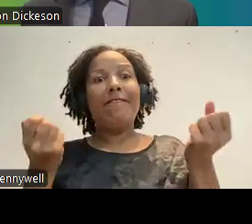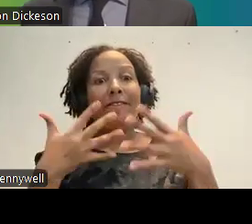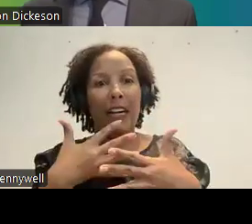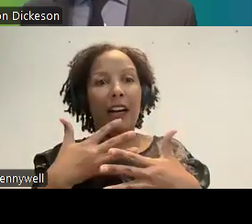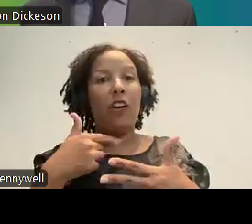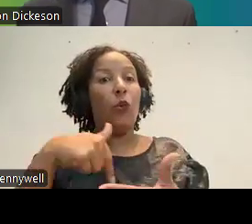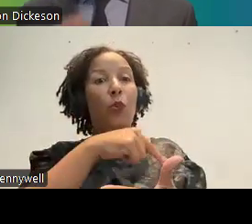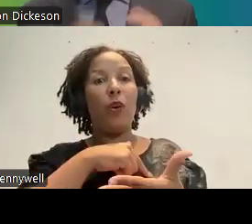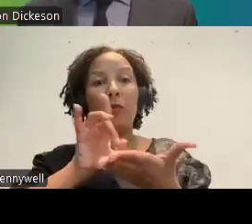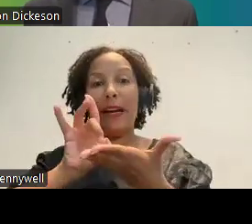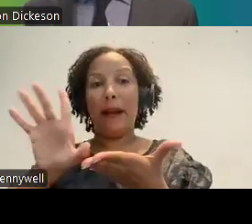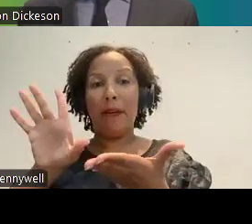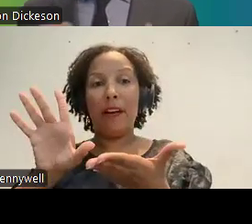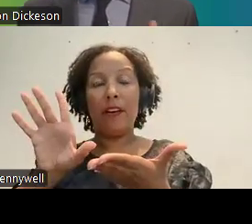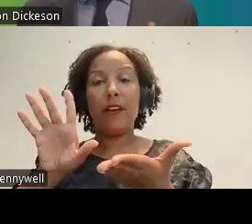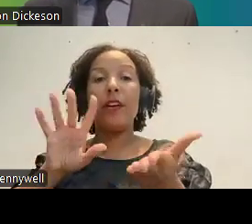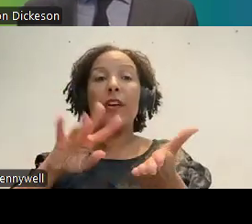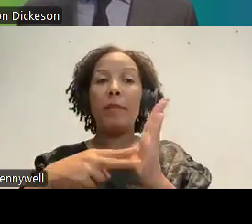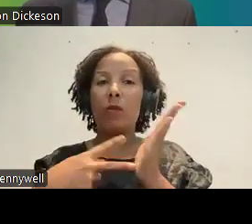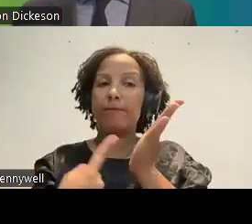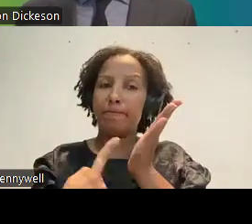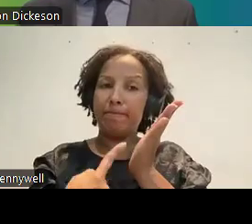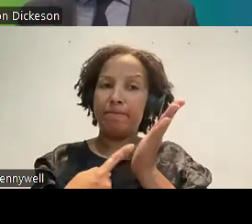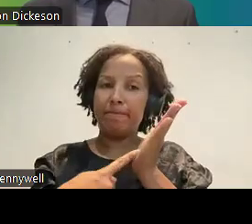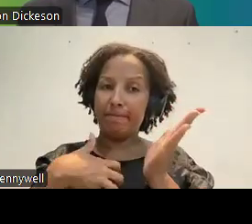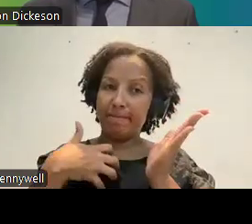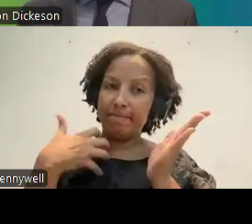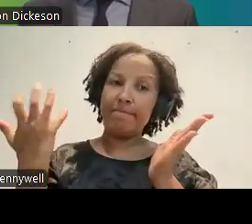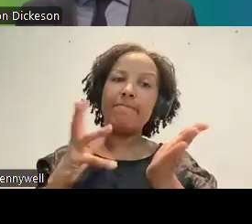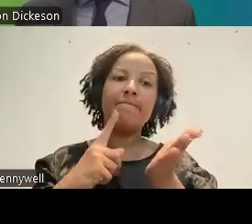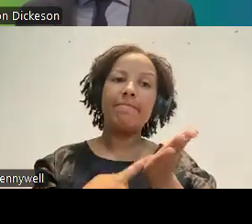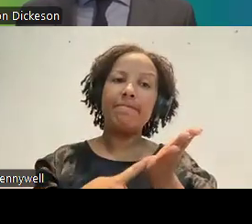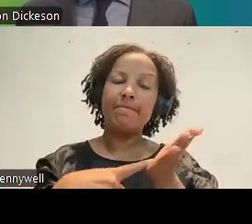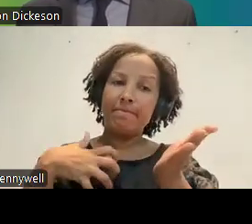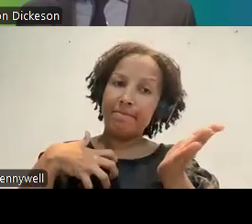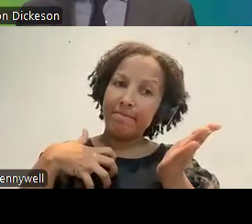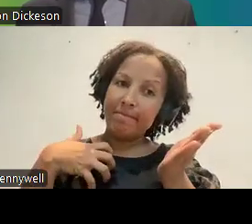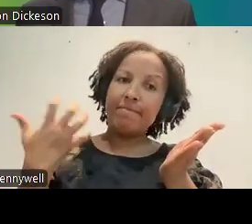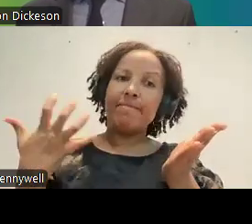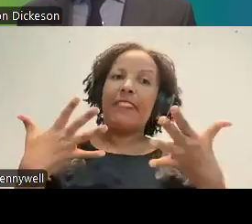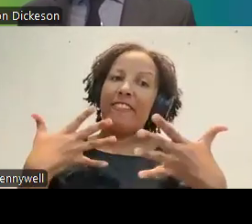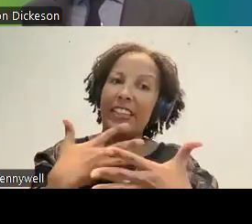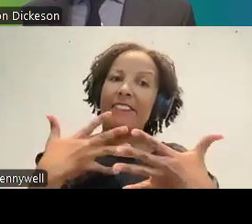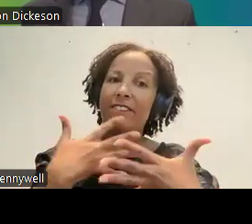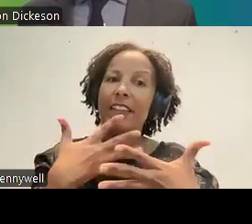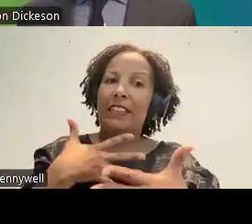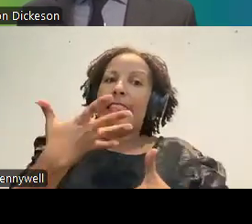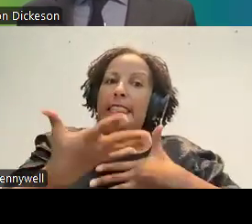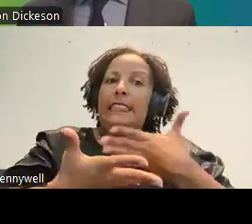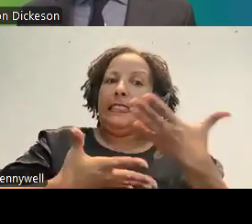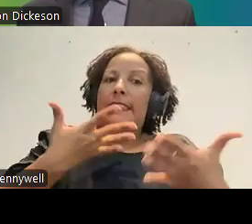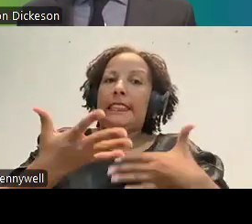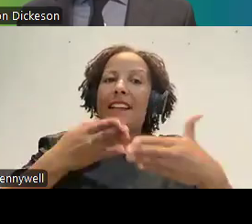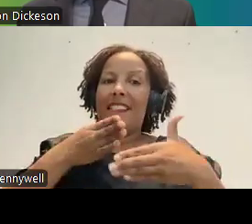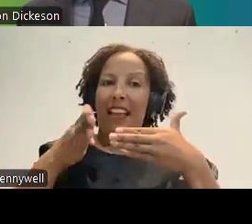out. And so we talked through the anger, we talked through the fear, we talked through, the hurt, the things that came up. And then at the end, he asked me, "Are you going to kick me